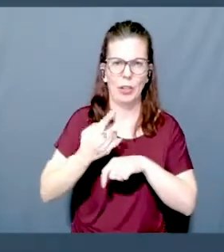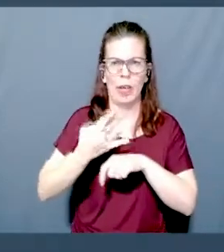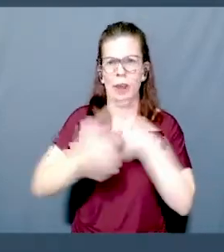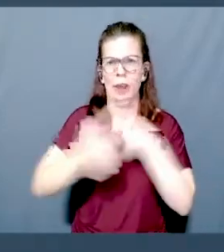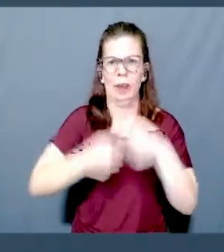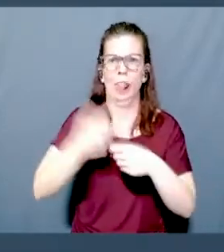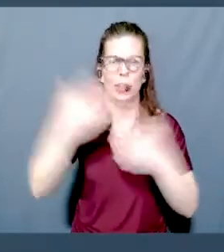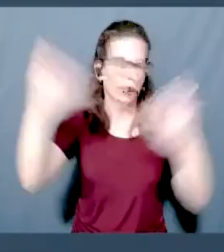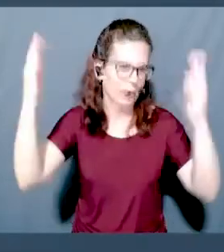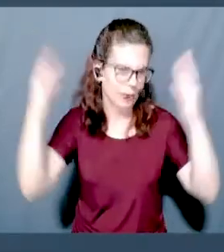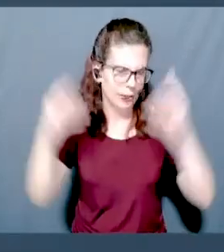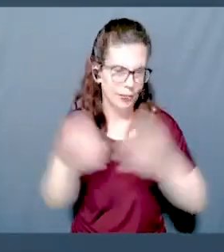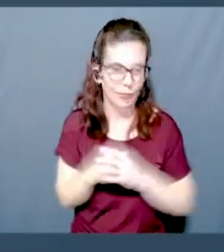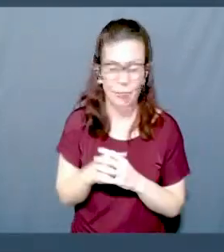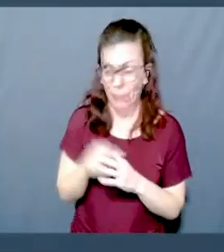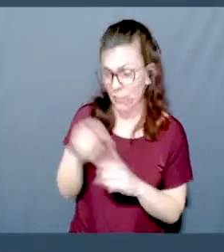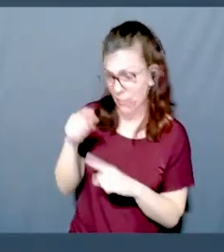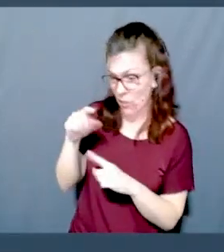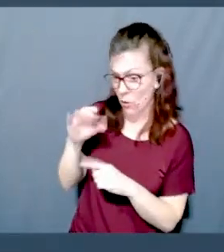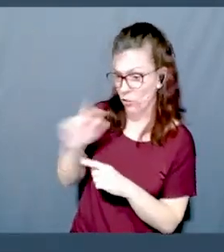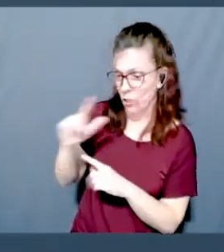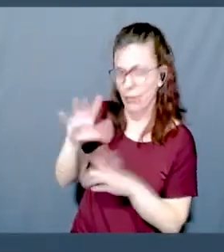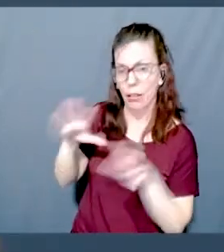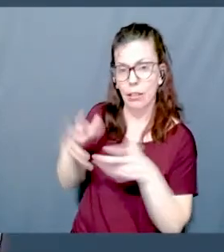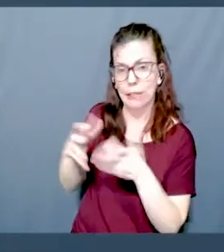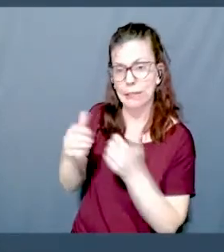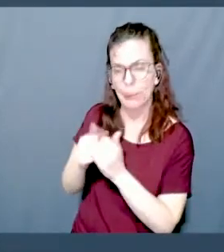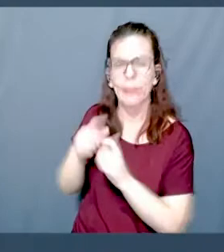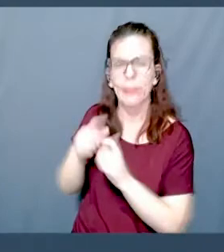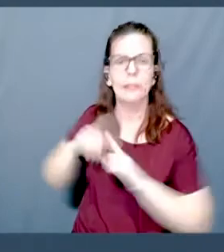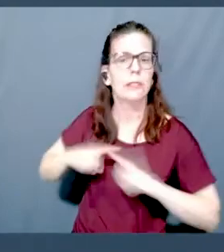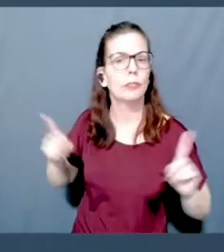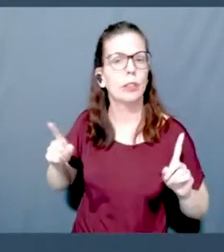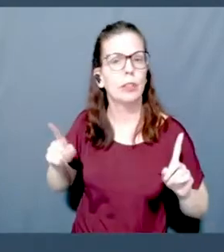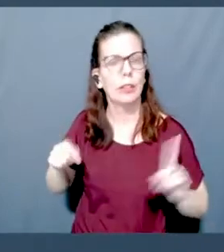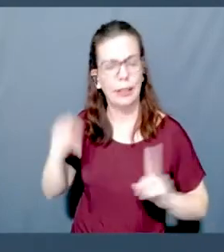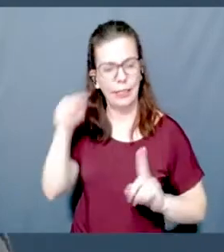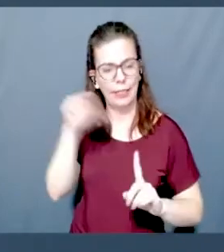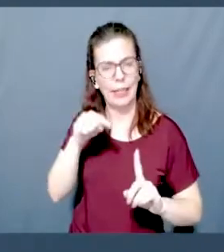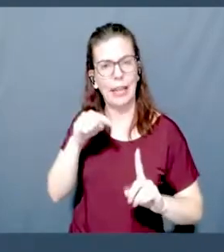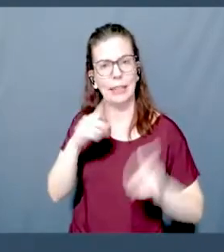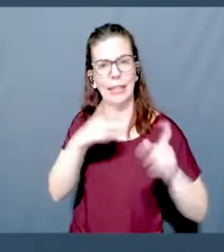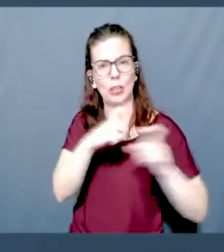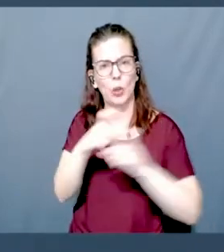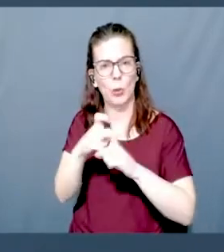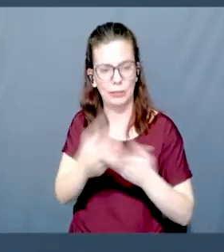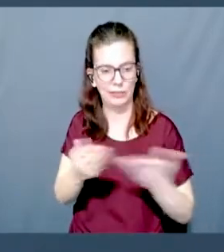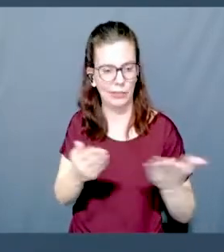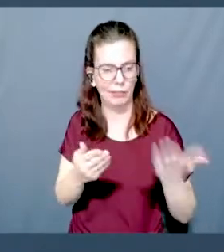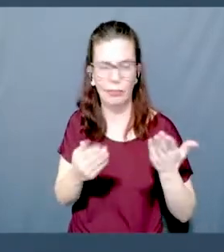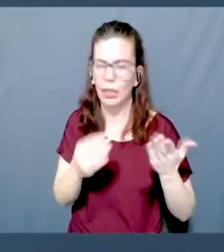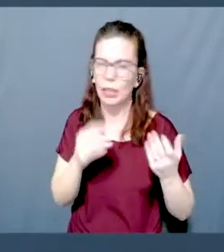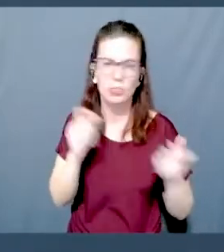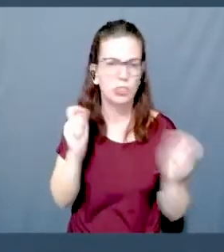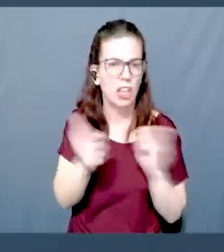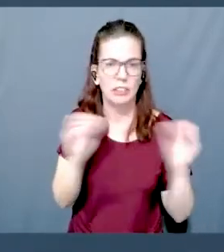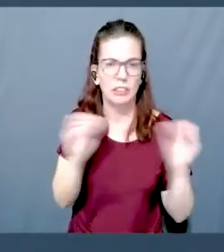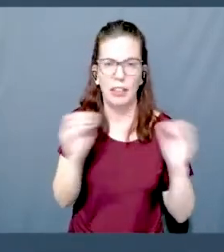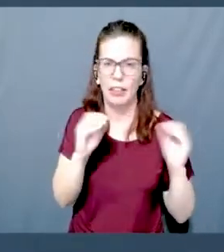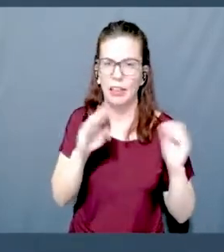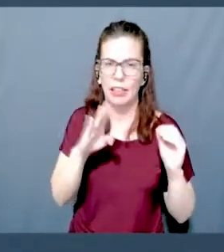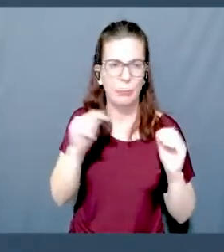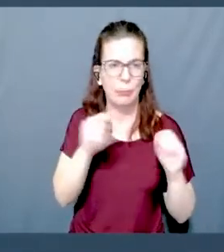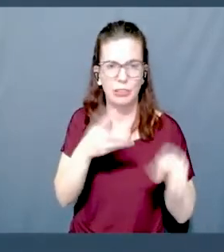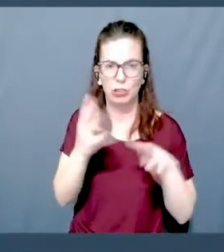so what Channel Assembly, where it's really different, is it's taking those encoded assets, it's not changing the bit streams in any way,